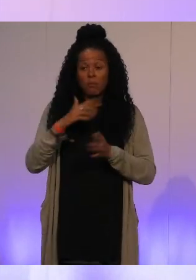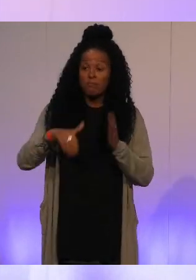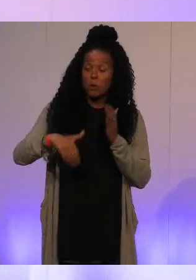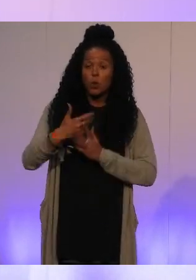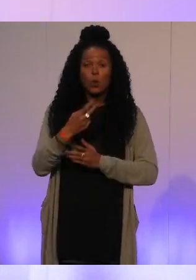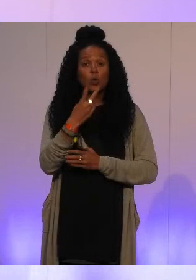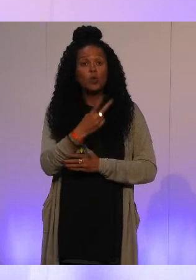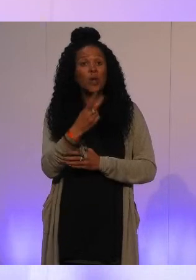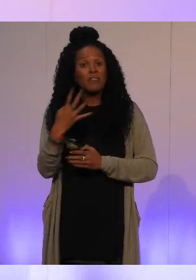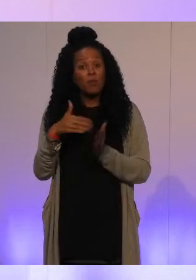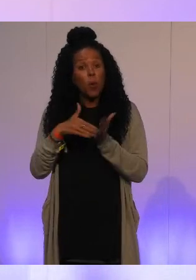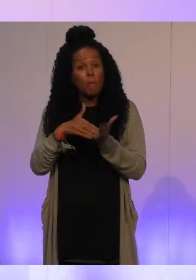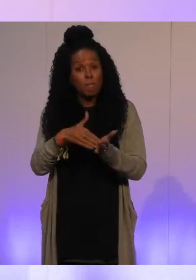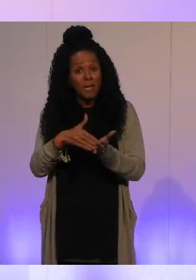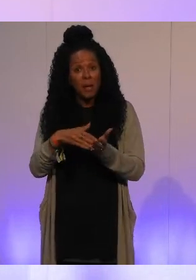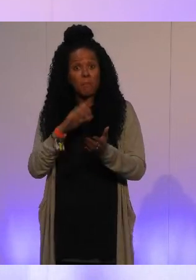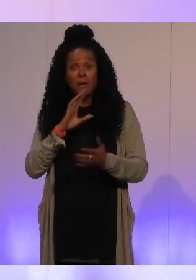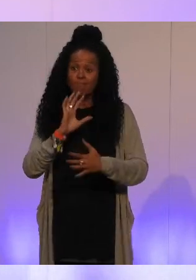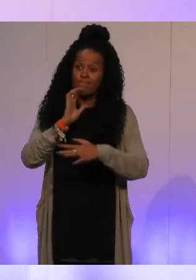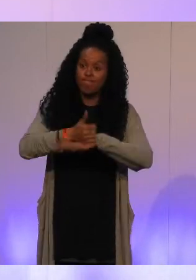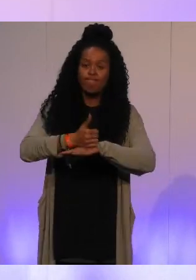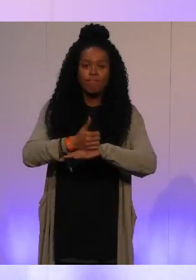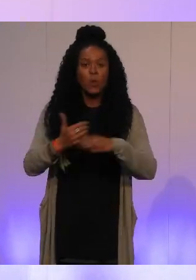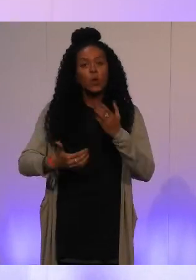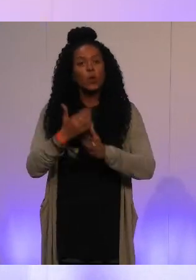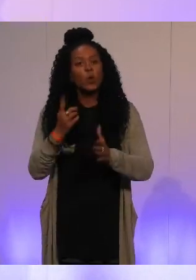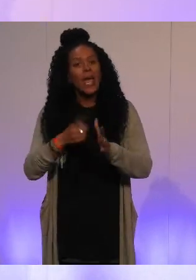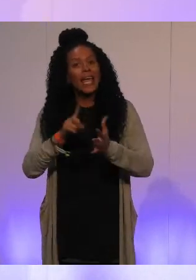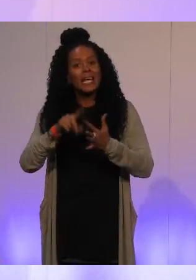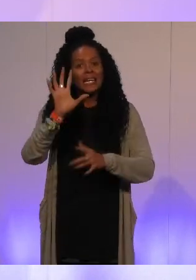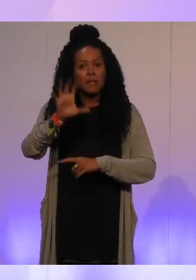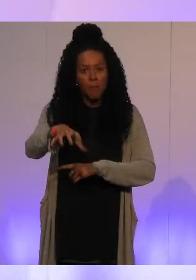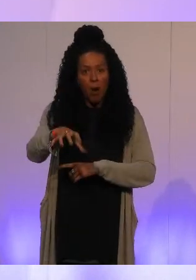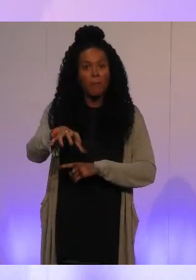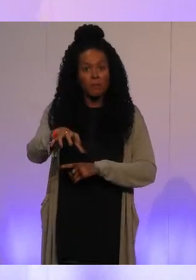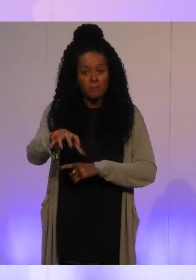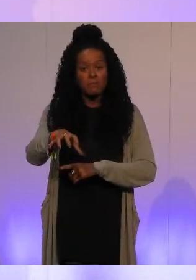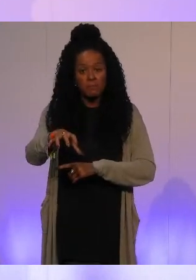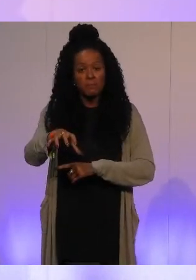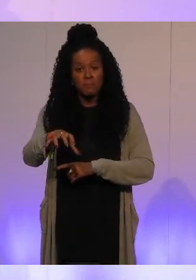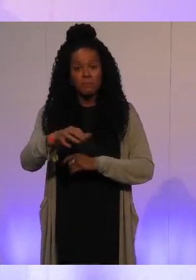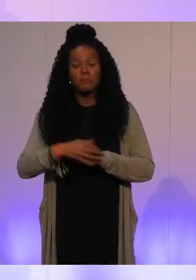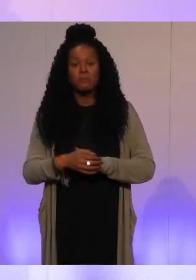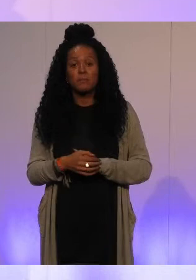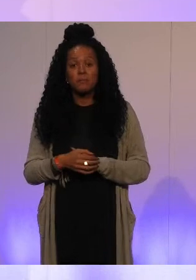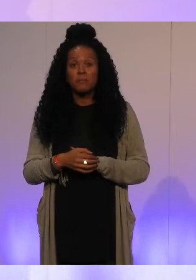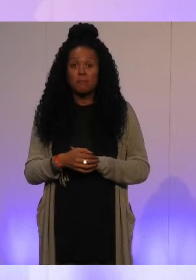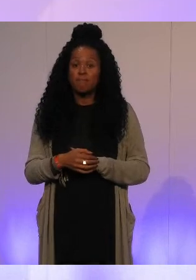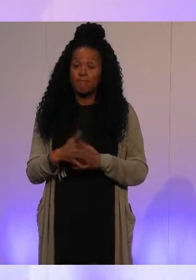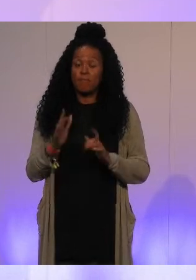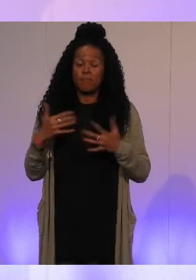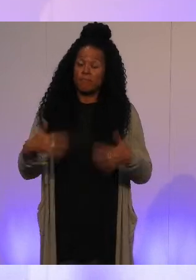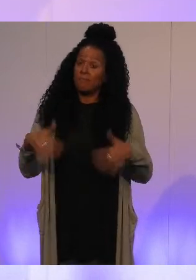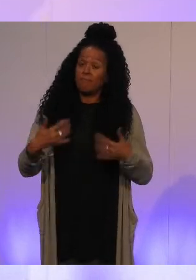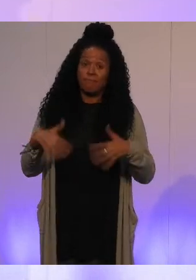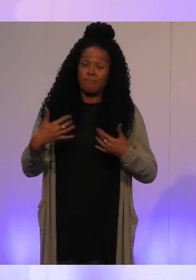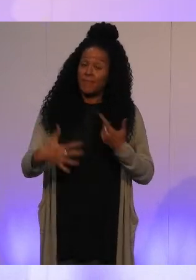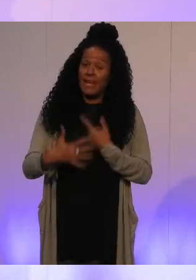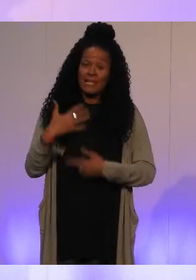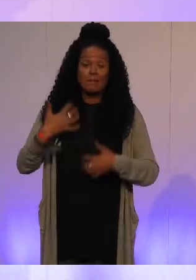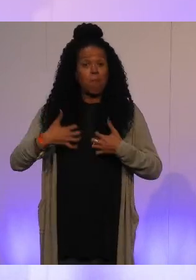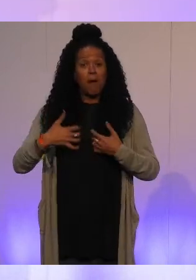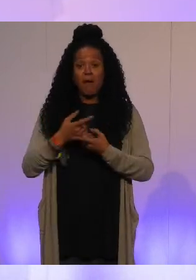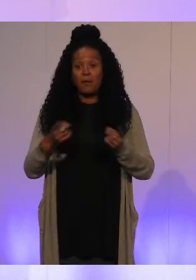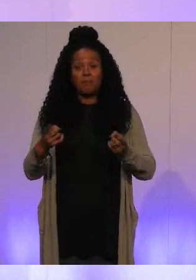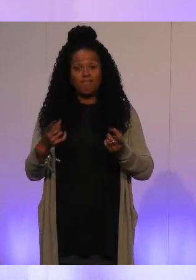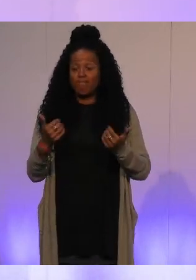new £24 million state-of-the-art A&E department, has been, well, equally humbling and inspiring